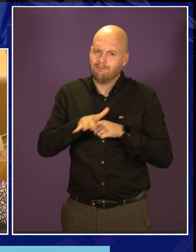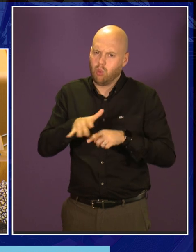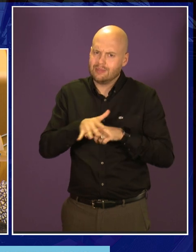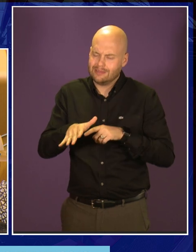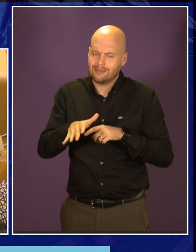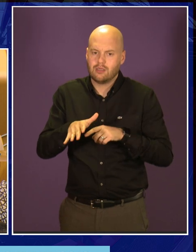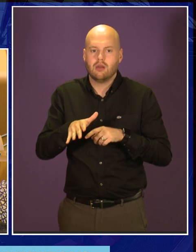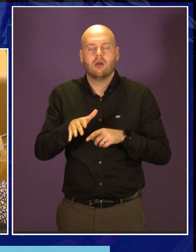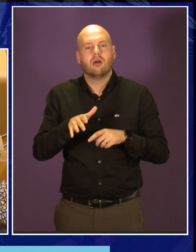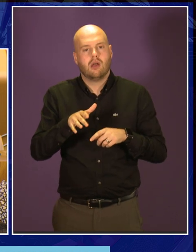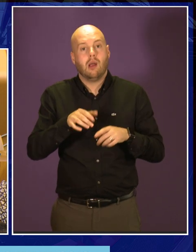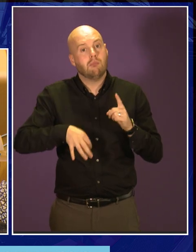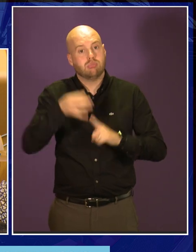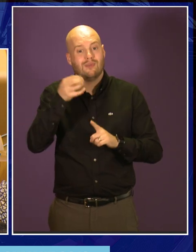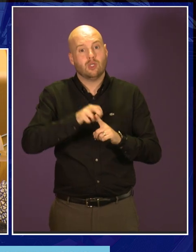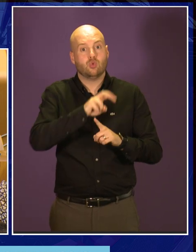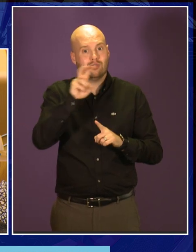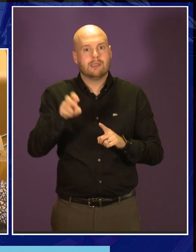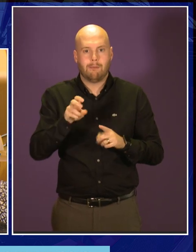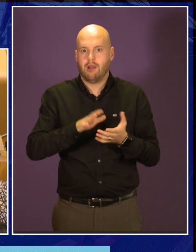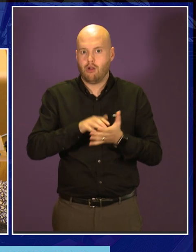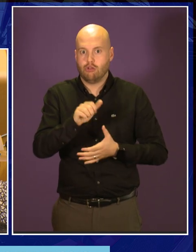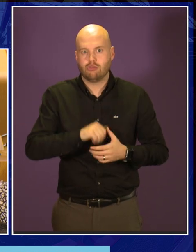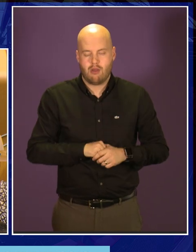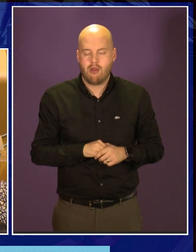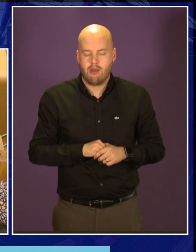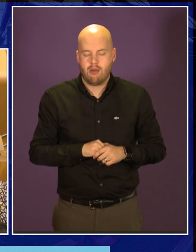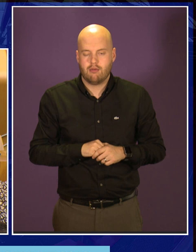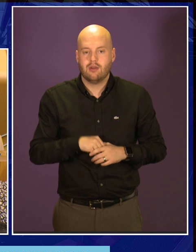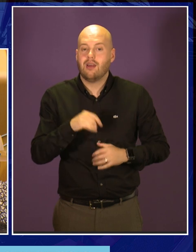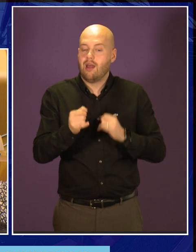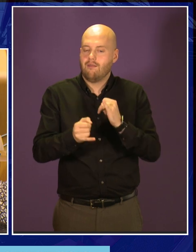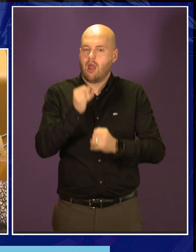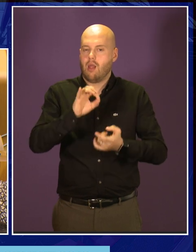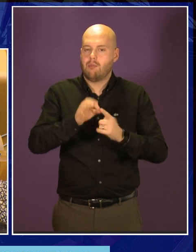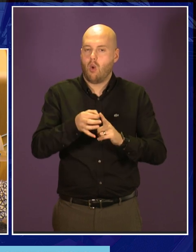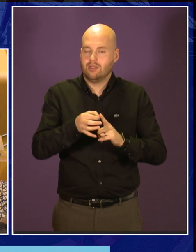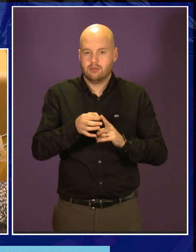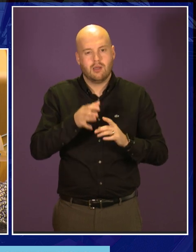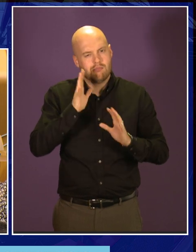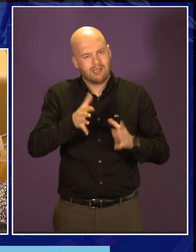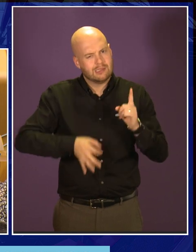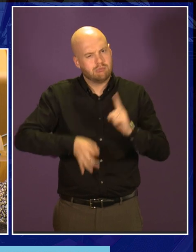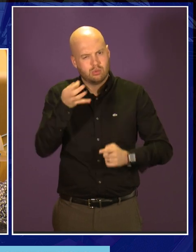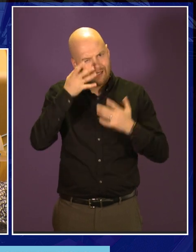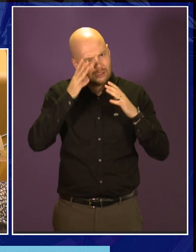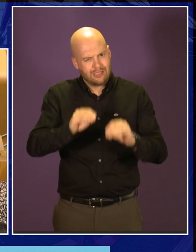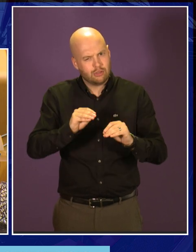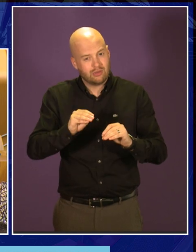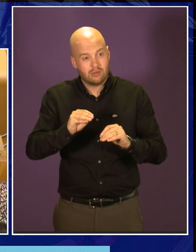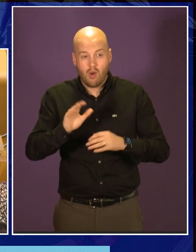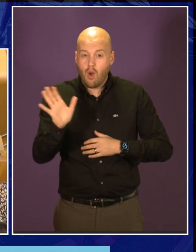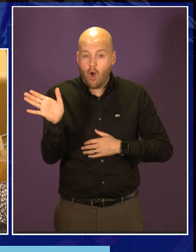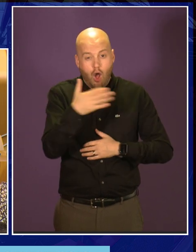and culture. But my final question remains that we need to see how we can improve education at all levels so